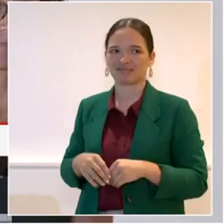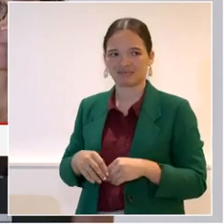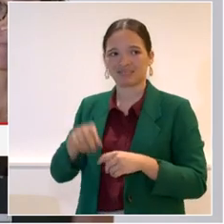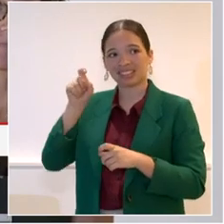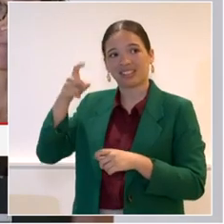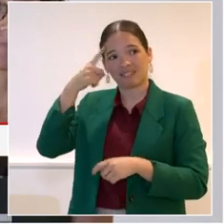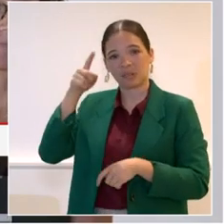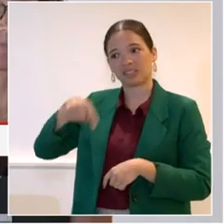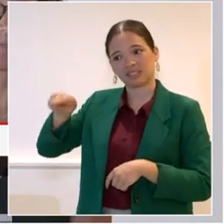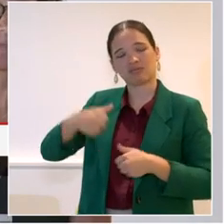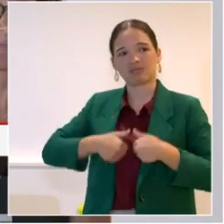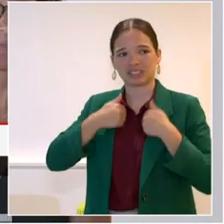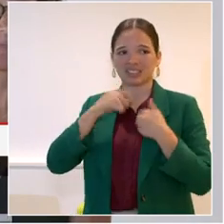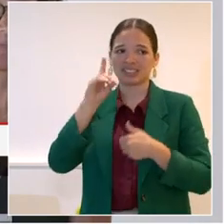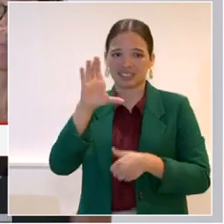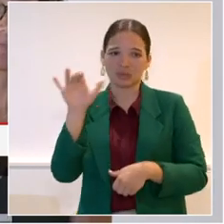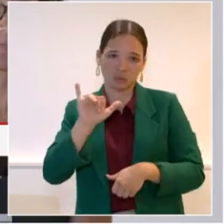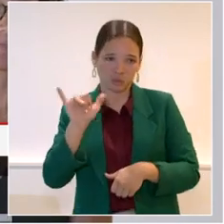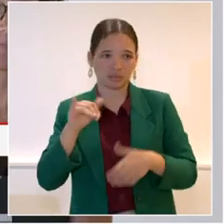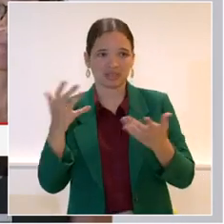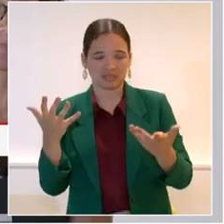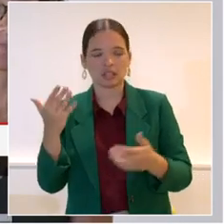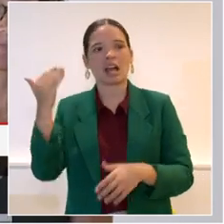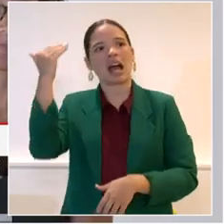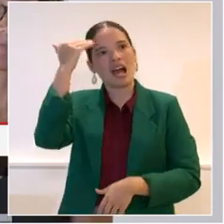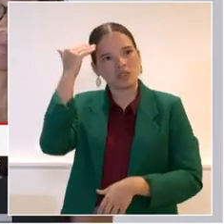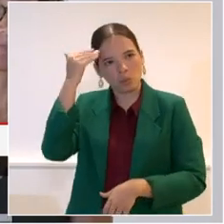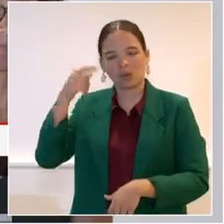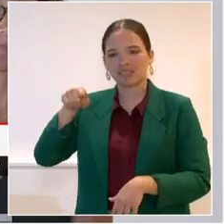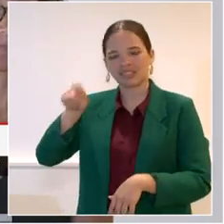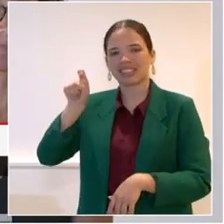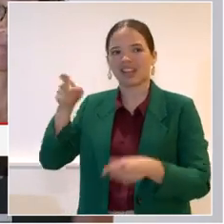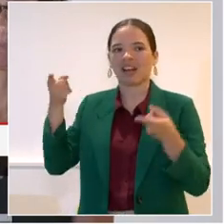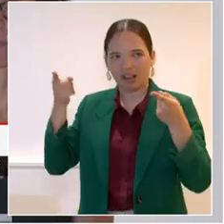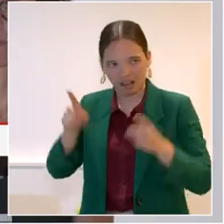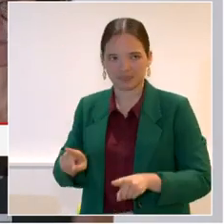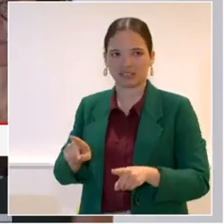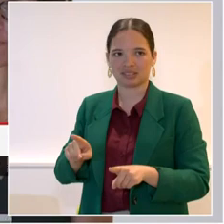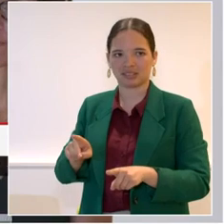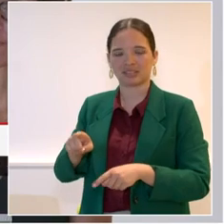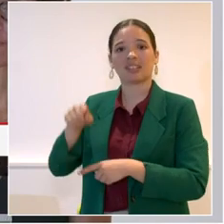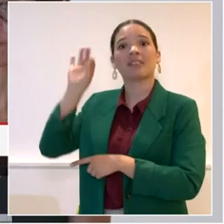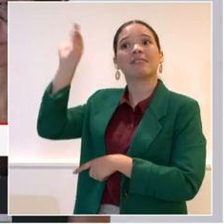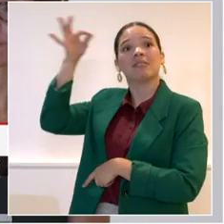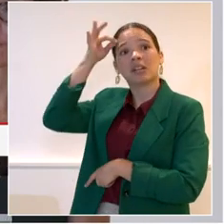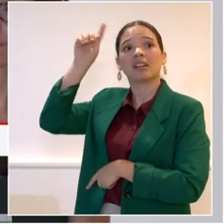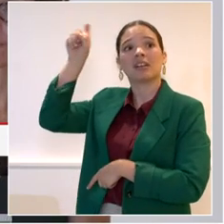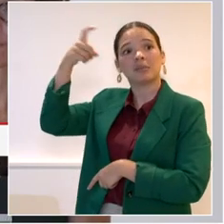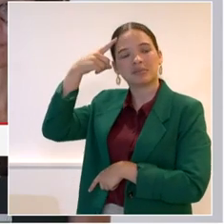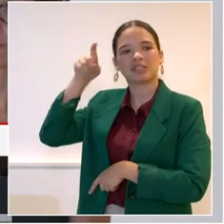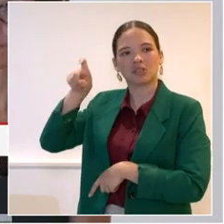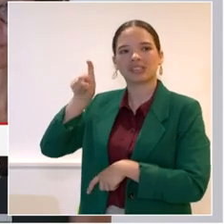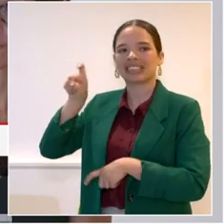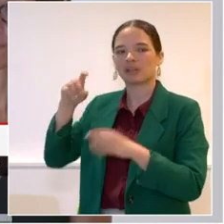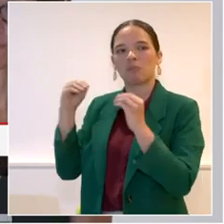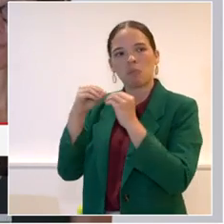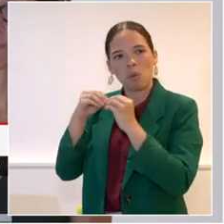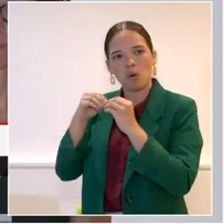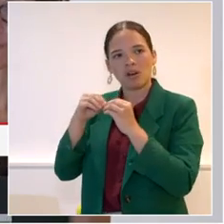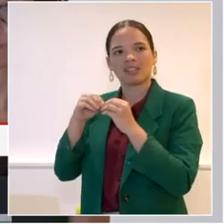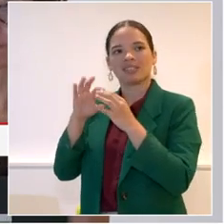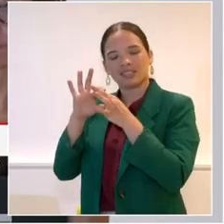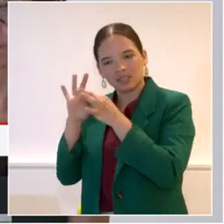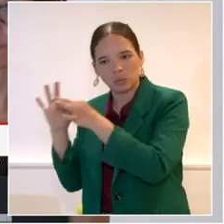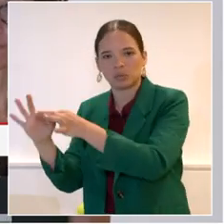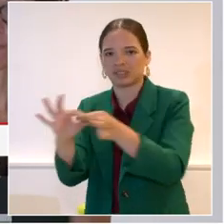well. So we know that has to happen. But we also need the federal government to do more coordination, and we know that